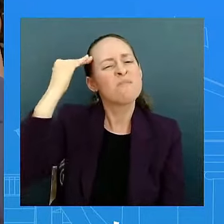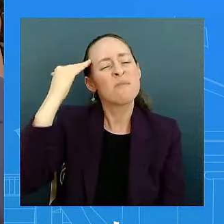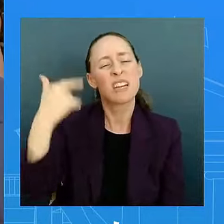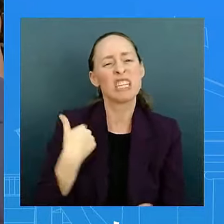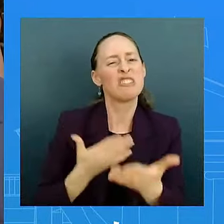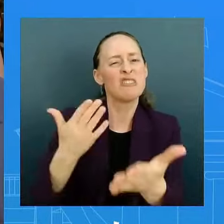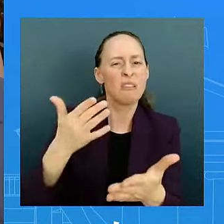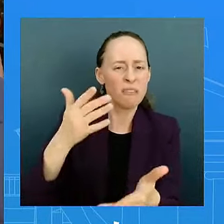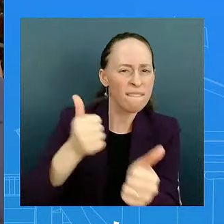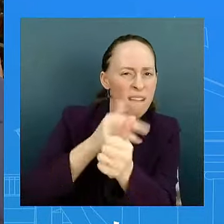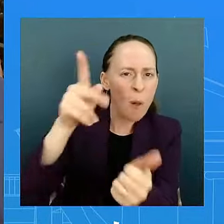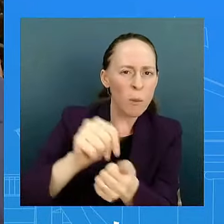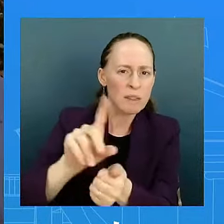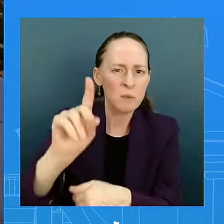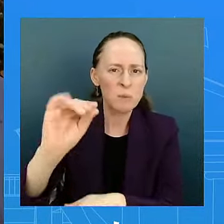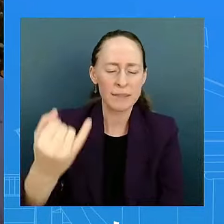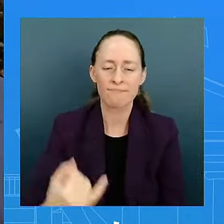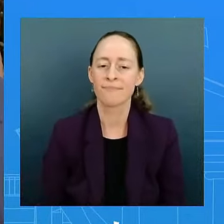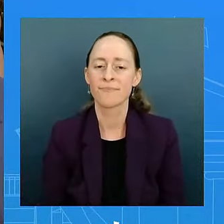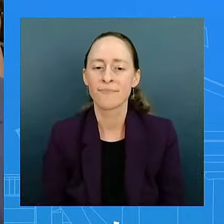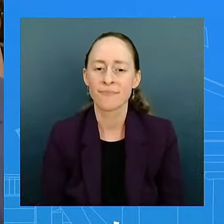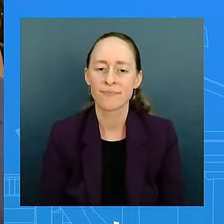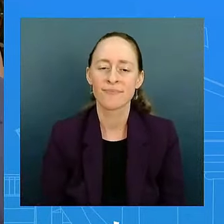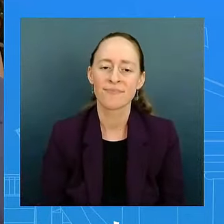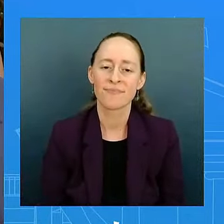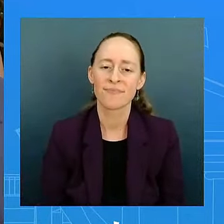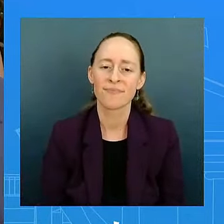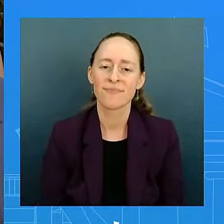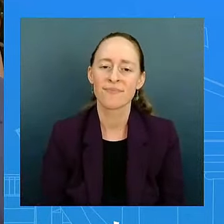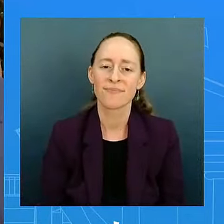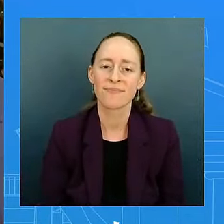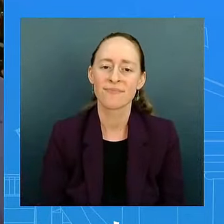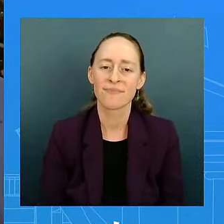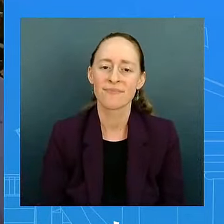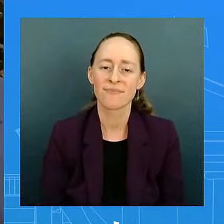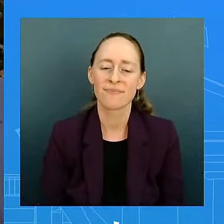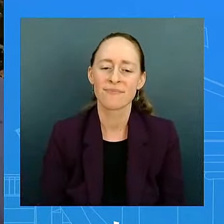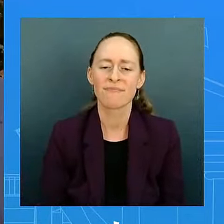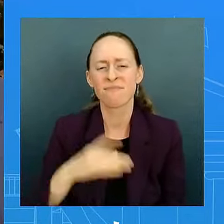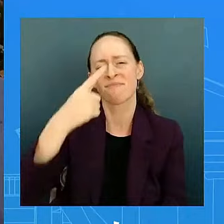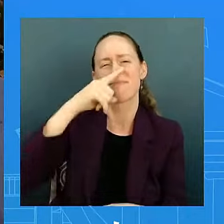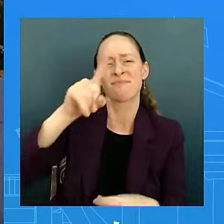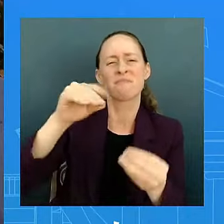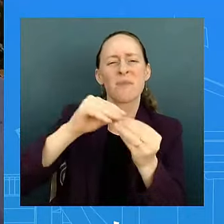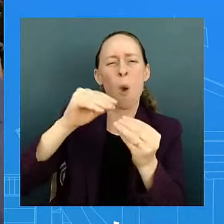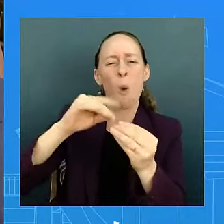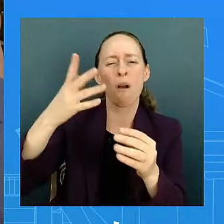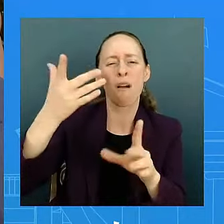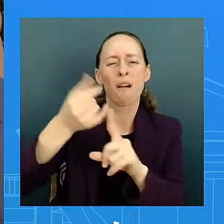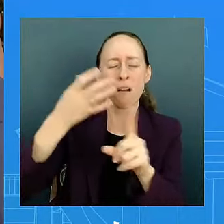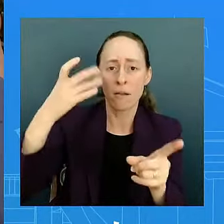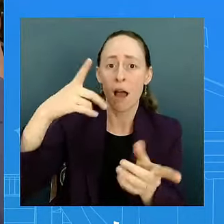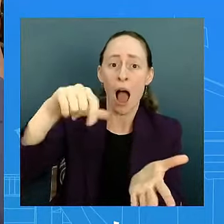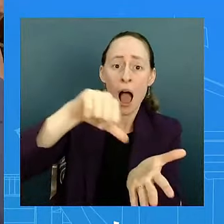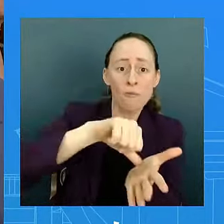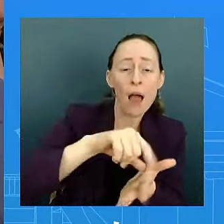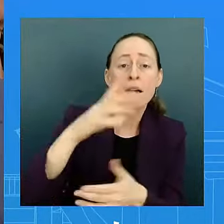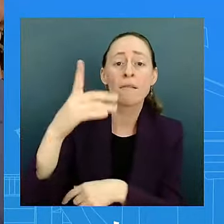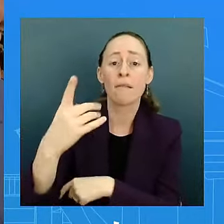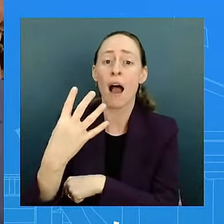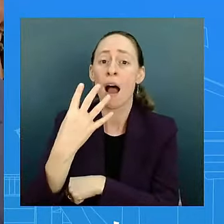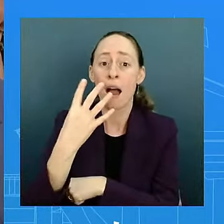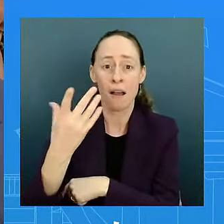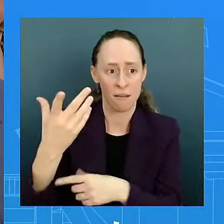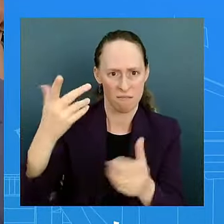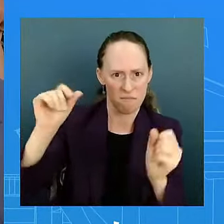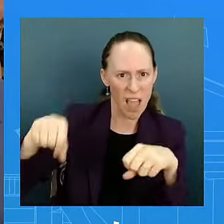Iran just very briefly, sure. And I appreciate it. Israel could be under attack any moment from Iran. U.S. troops in Iraq were